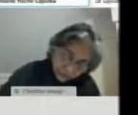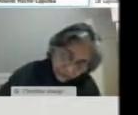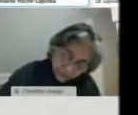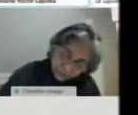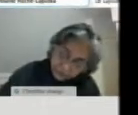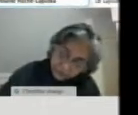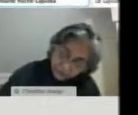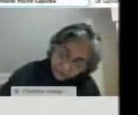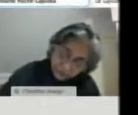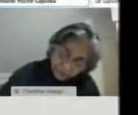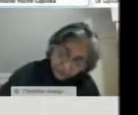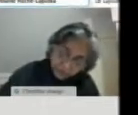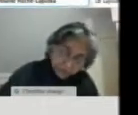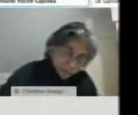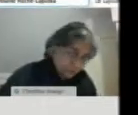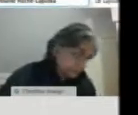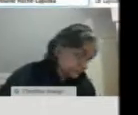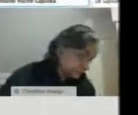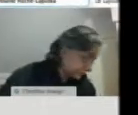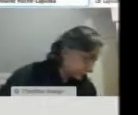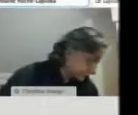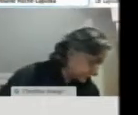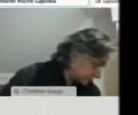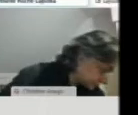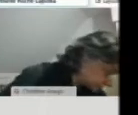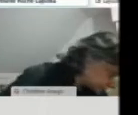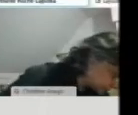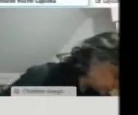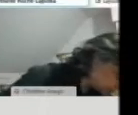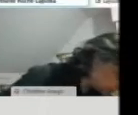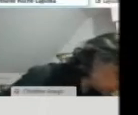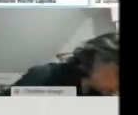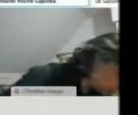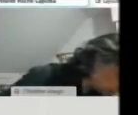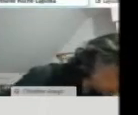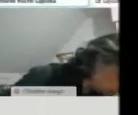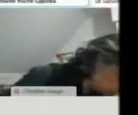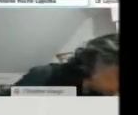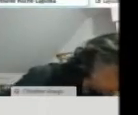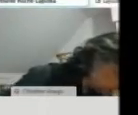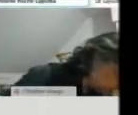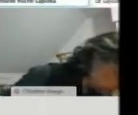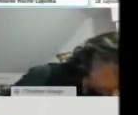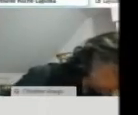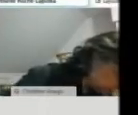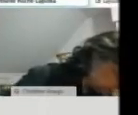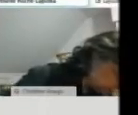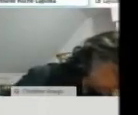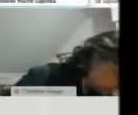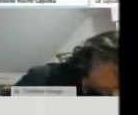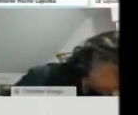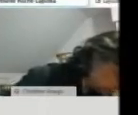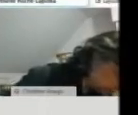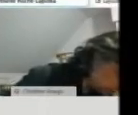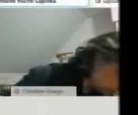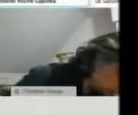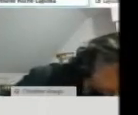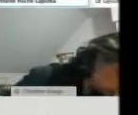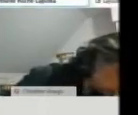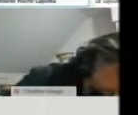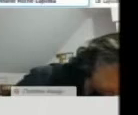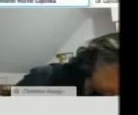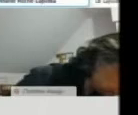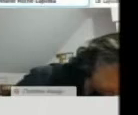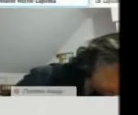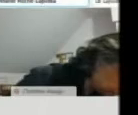significant issues in the neighborhood. And quite frankly, we're worried that that's going to happen in the new house.